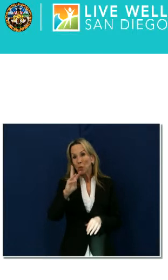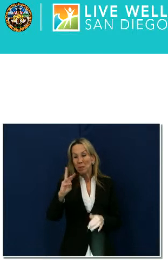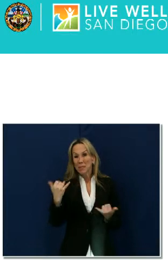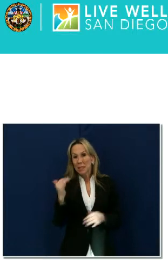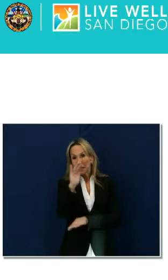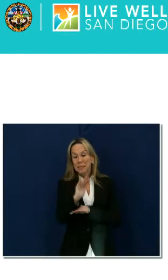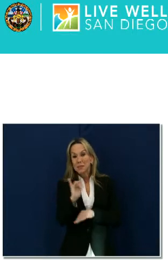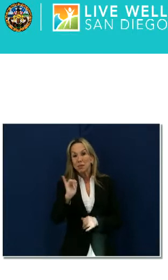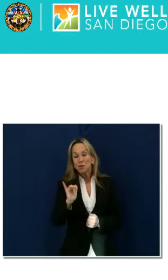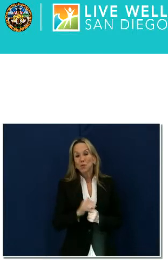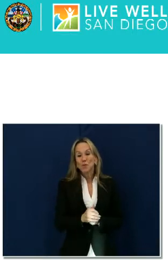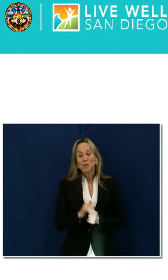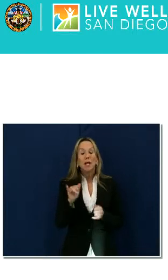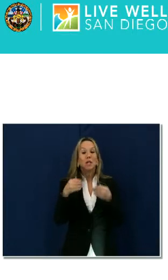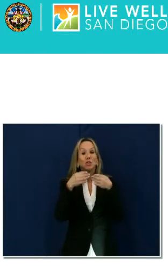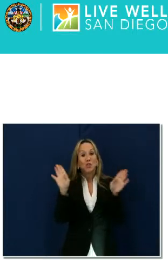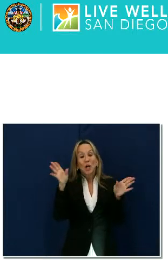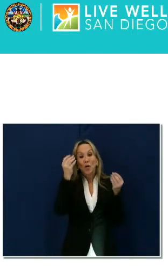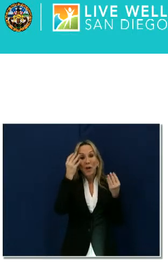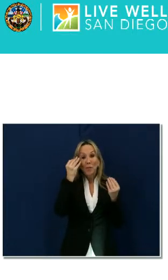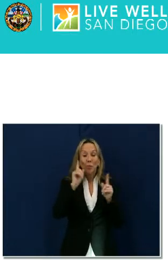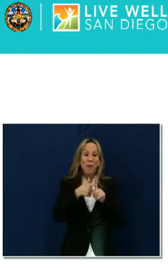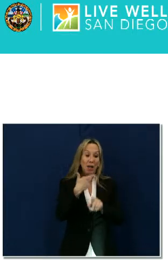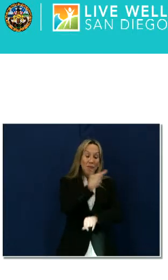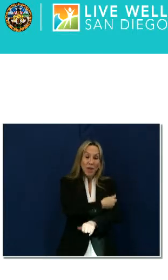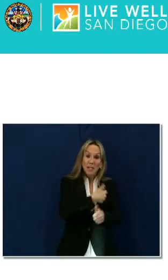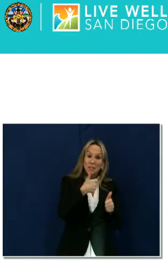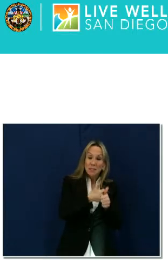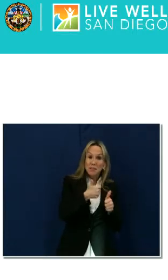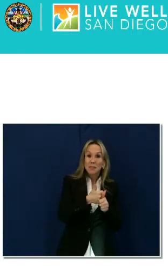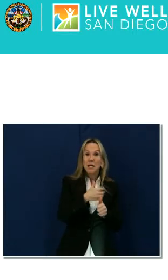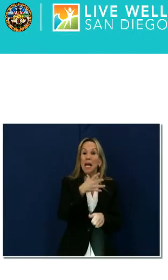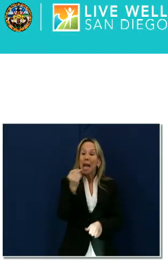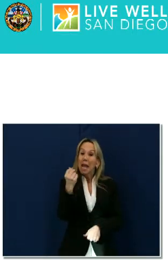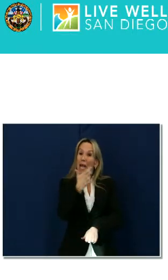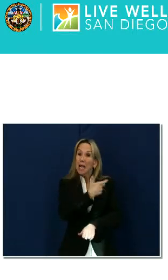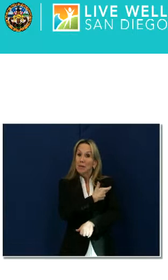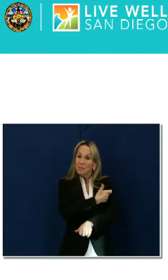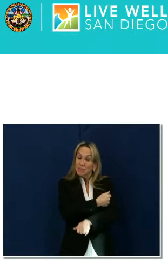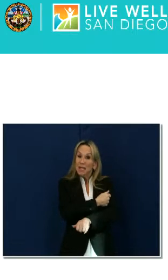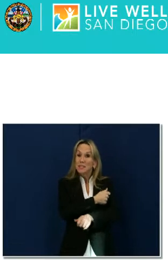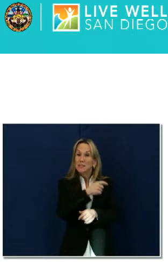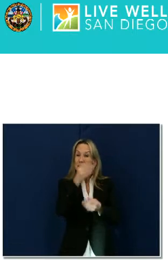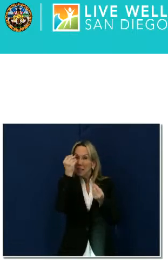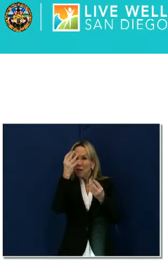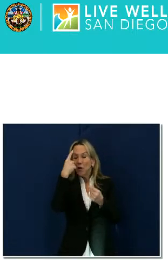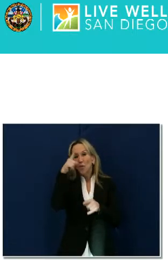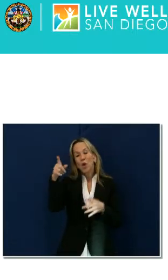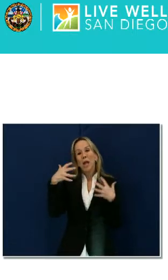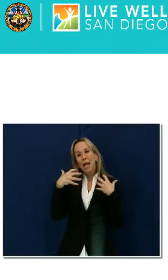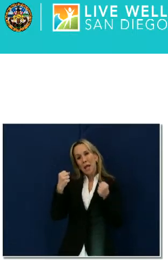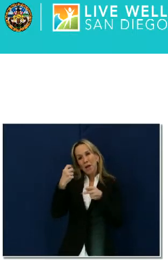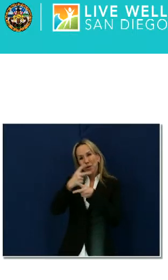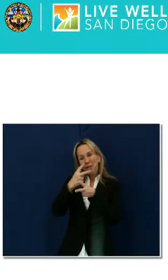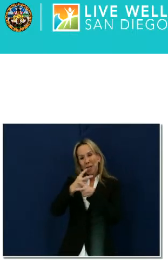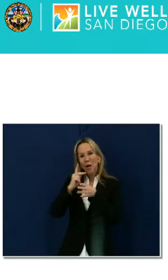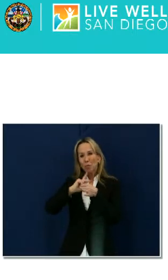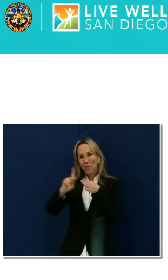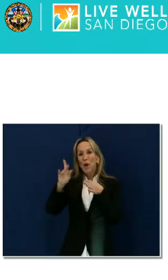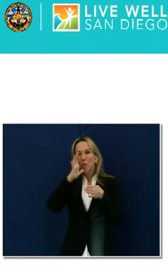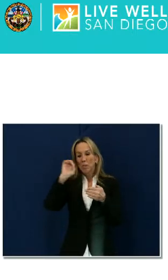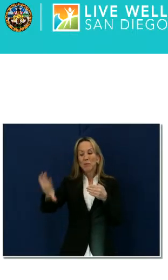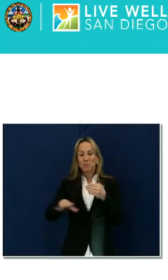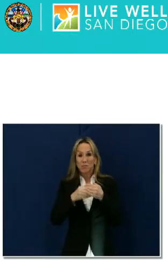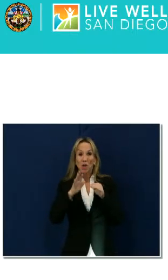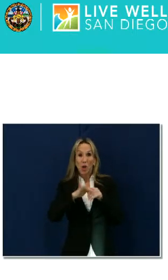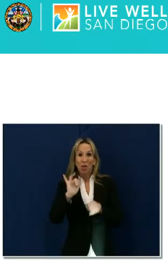General information about the vaccine and information specifically for healthcare professionals will also be included on